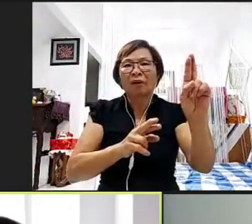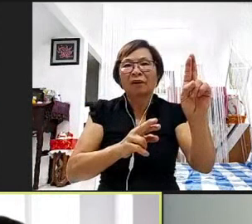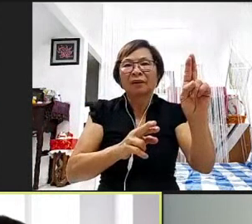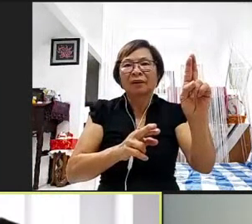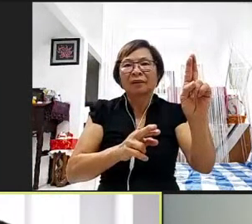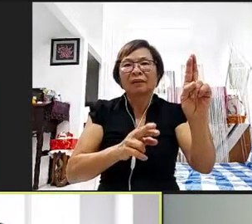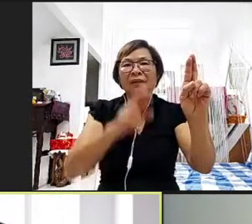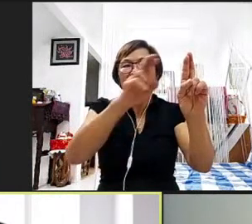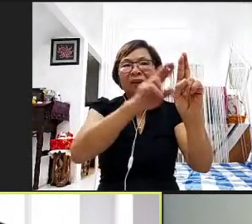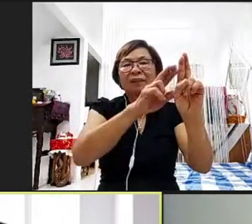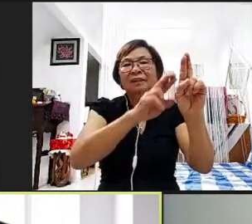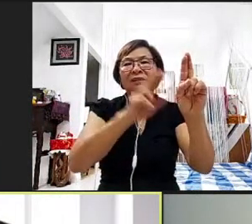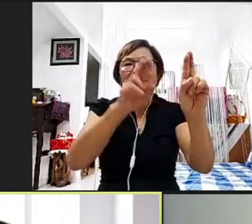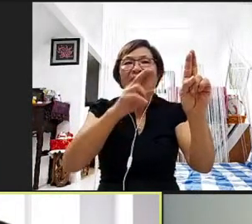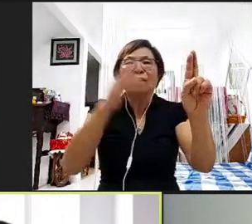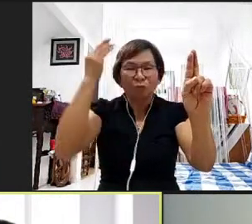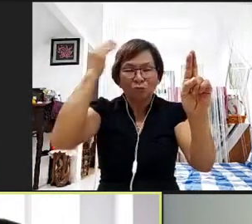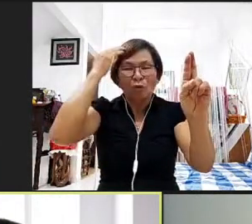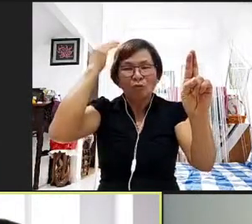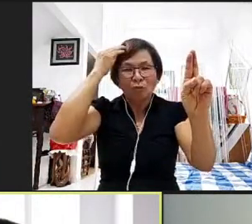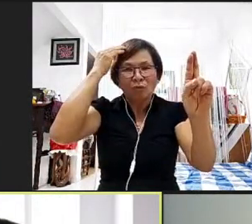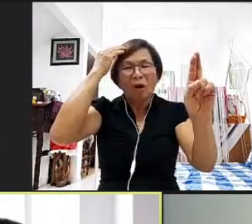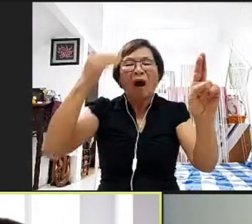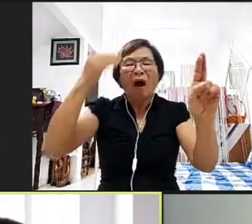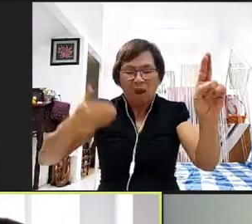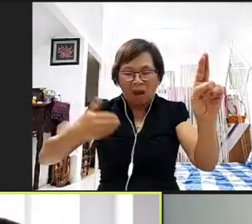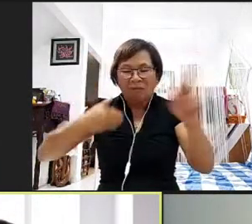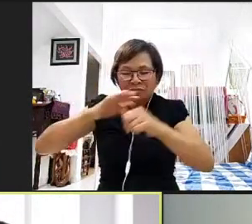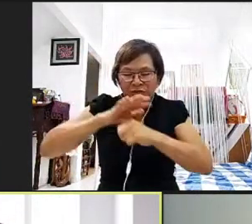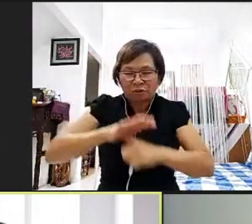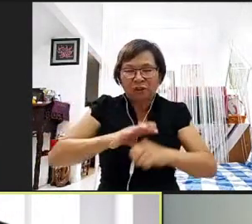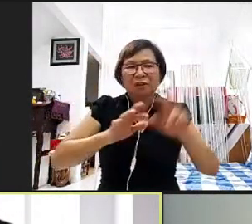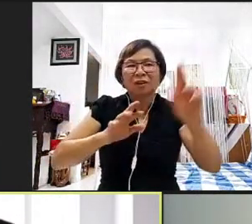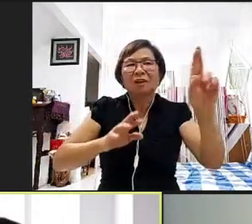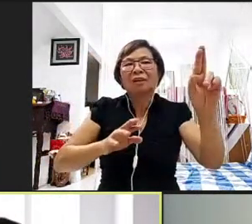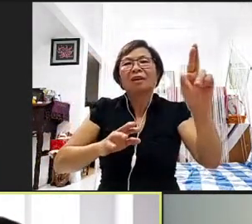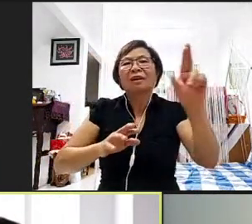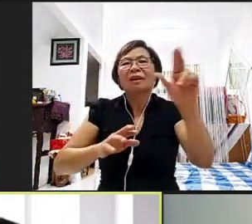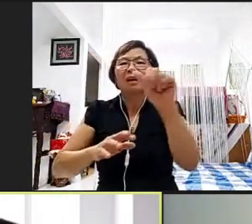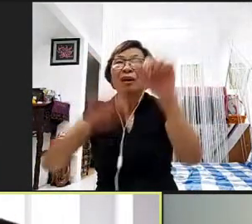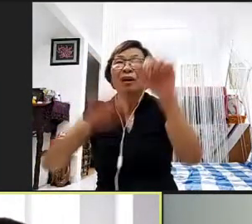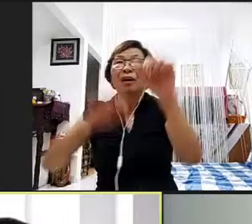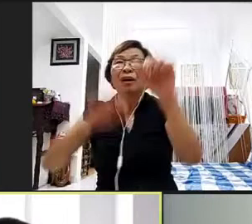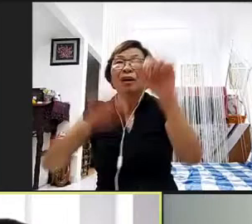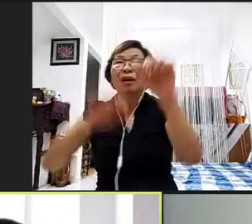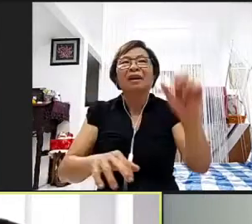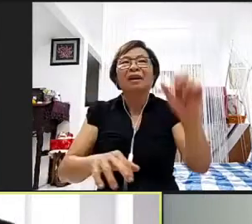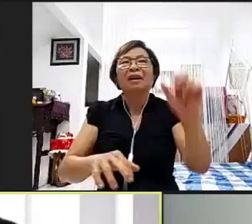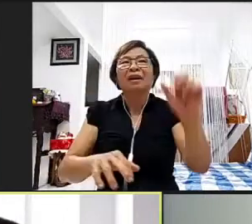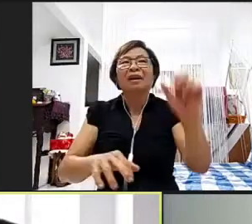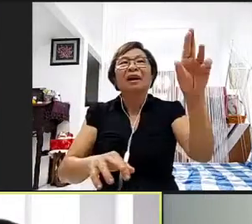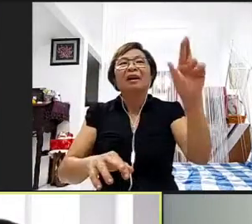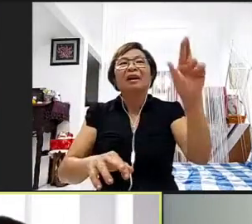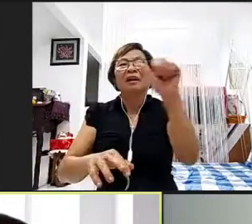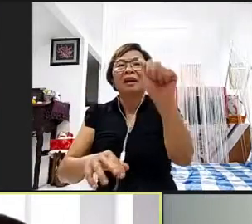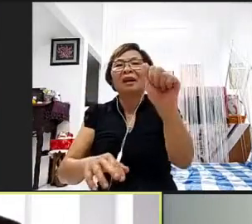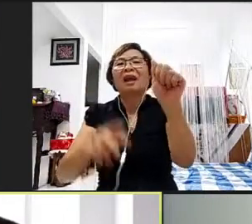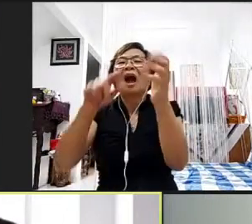from recognizing that we have stress, mental and physical. Okay, then the next one is A, I am.